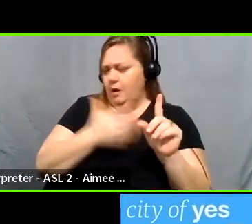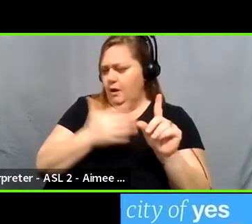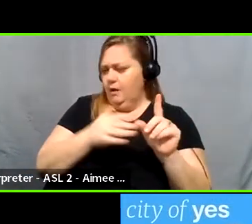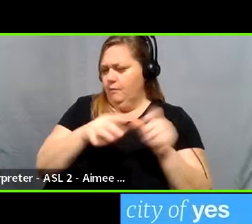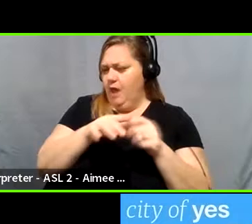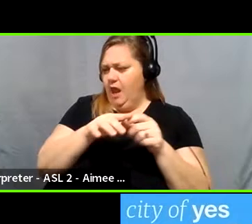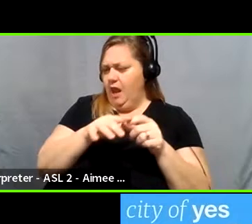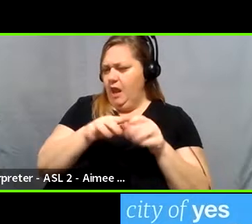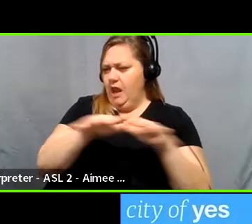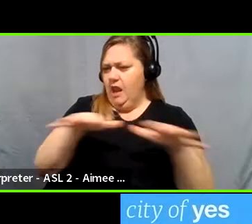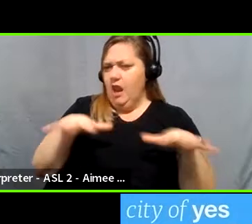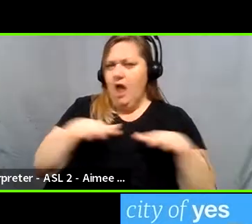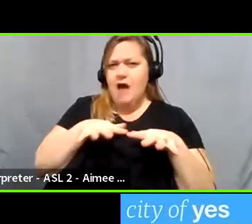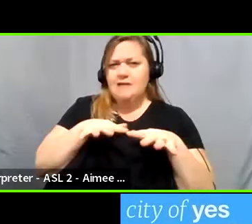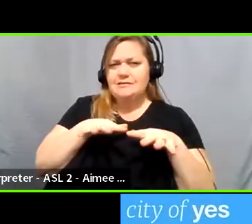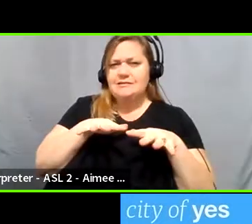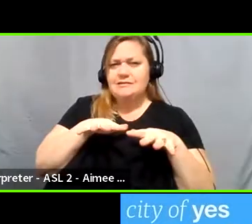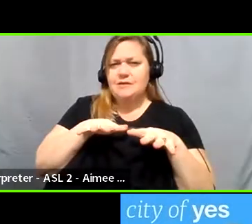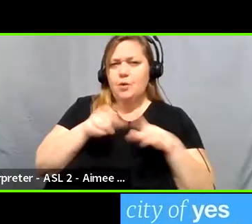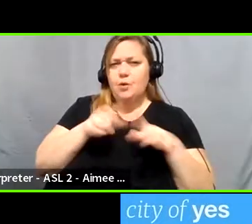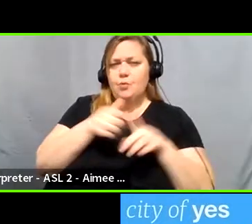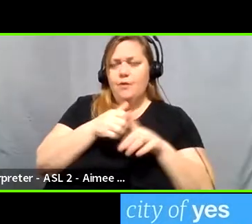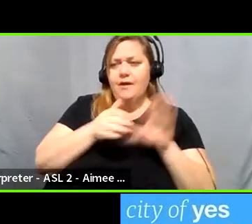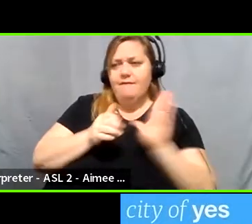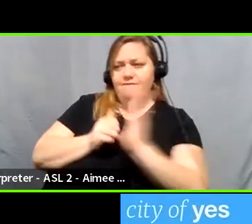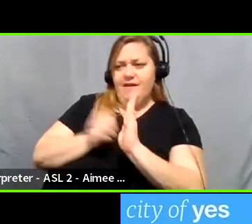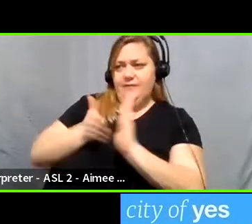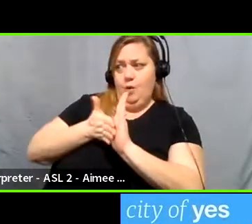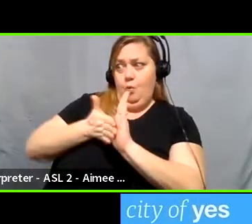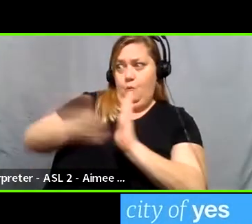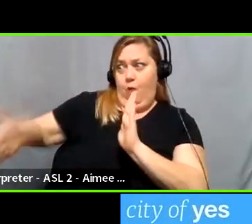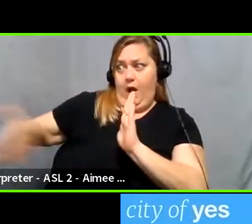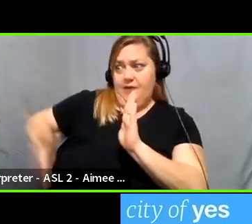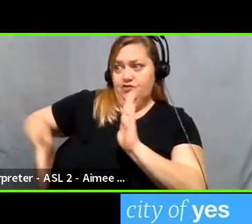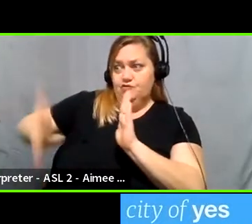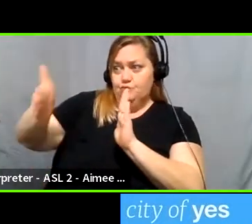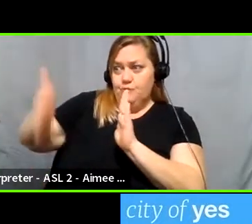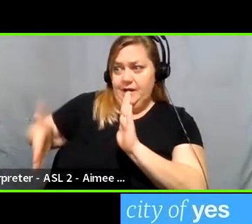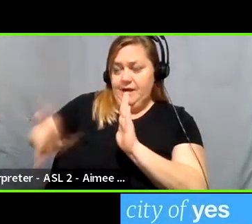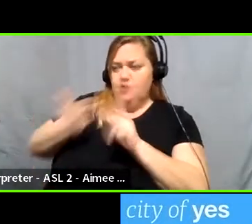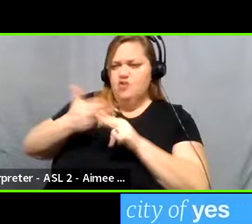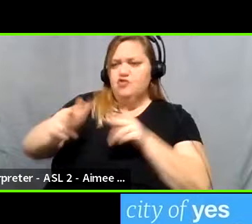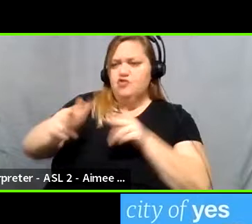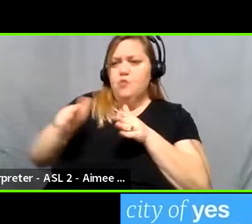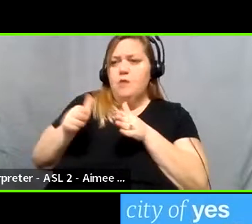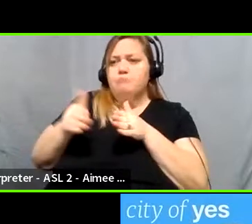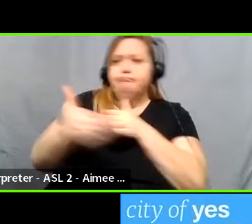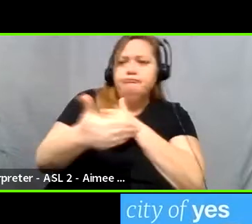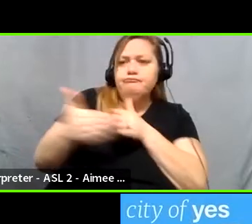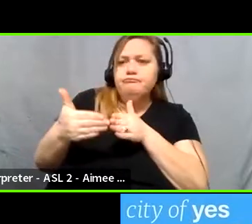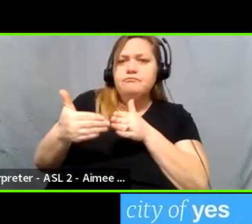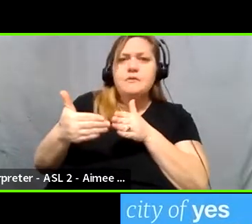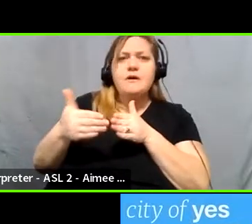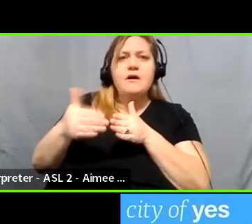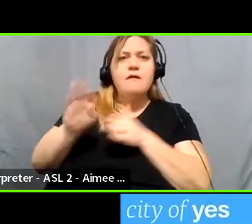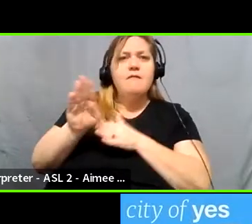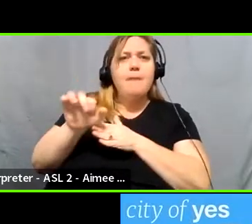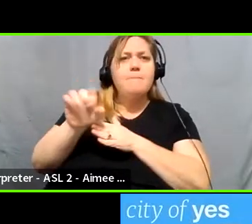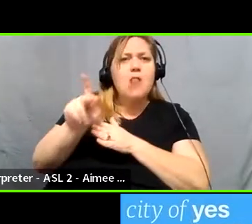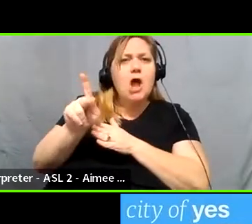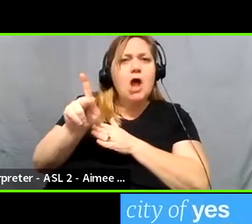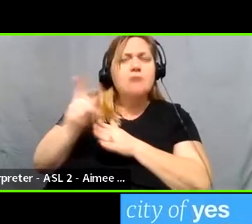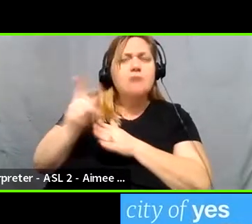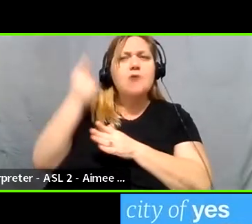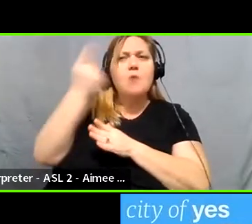lots facing a wide street or the short end of a block. And so, I'm wondering about the short